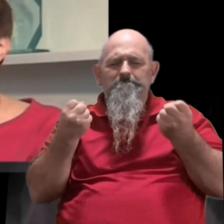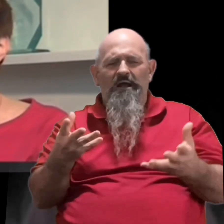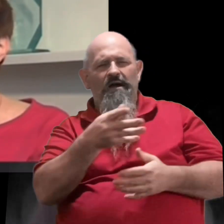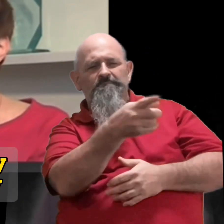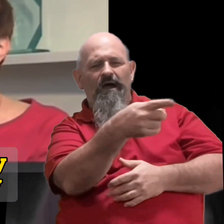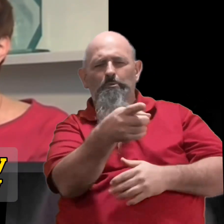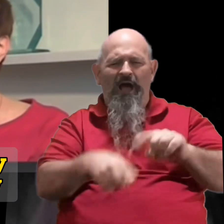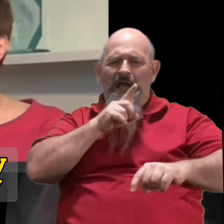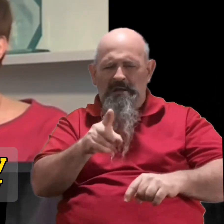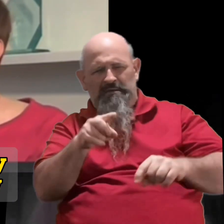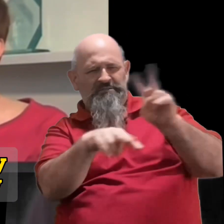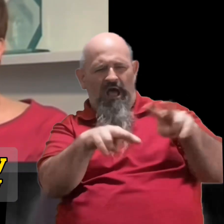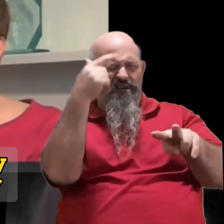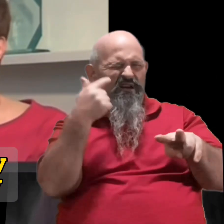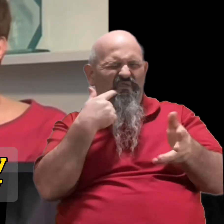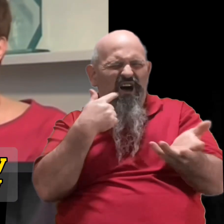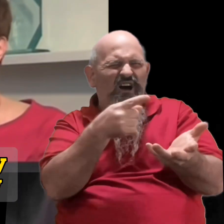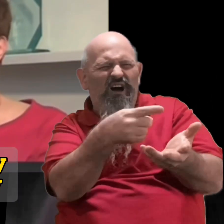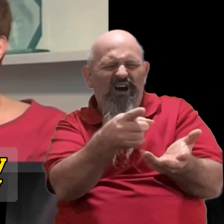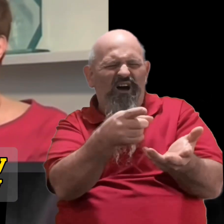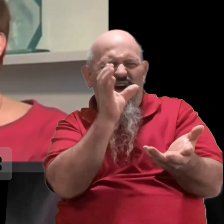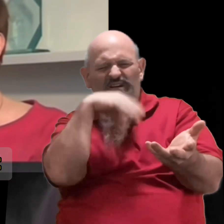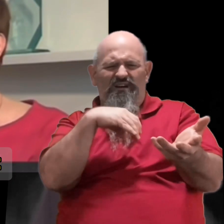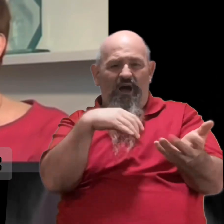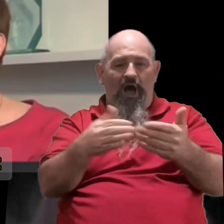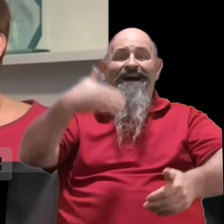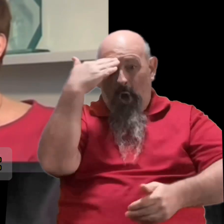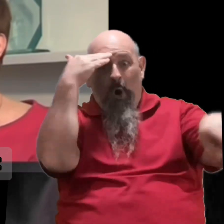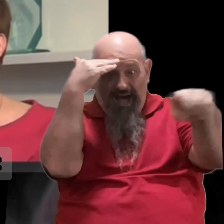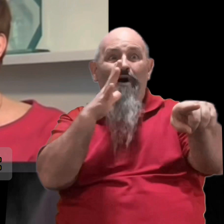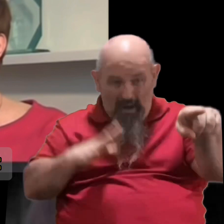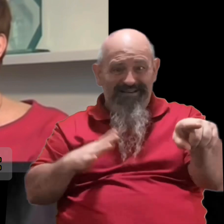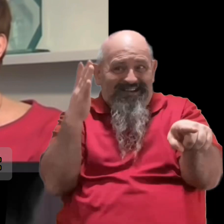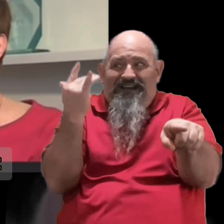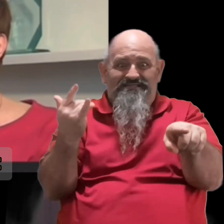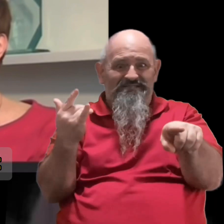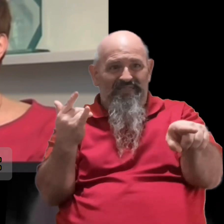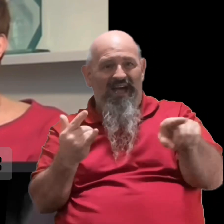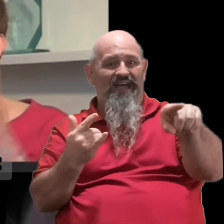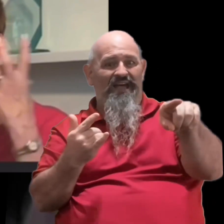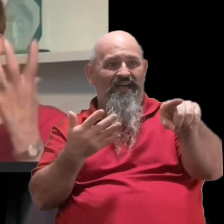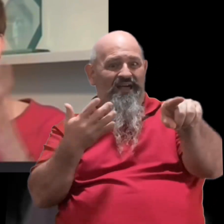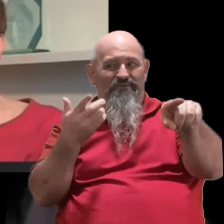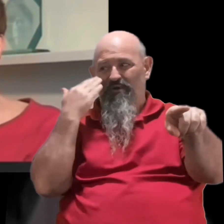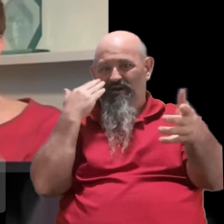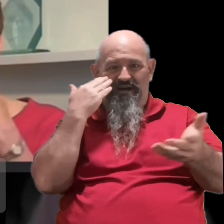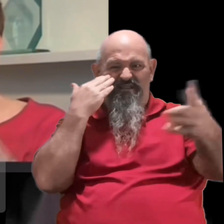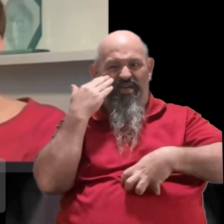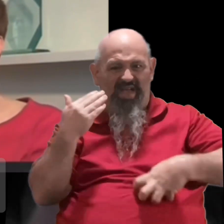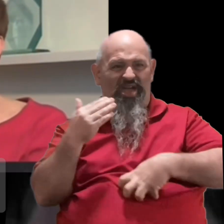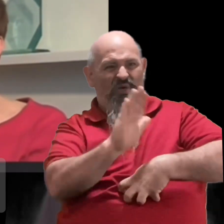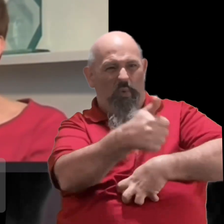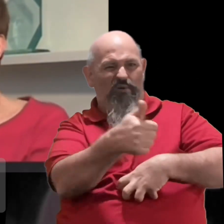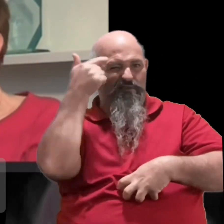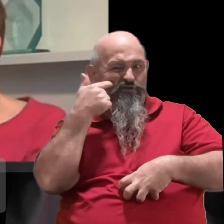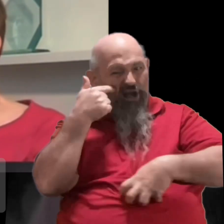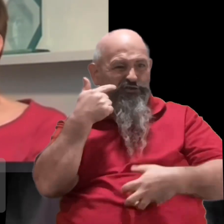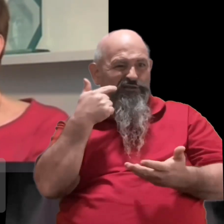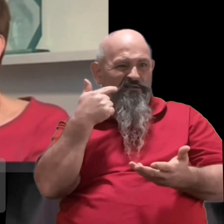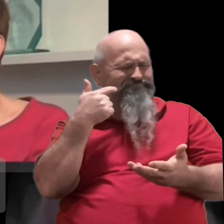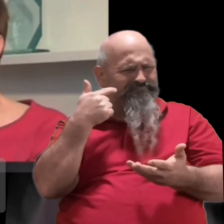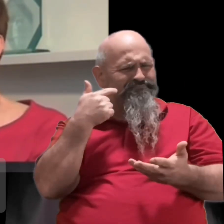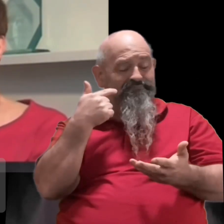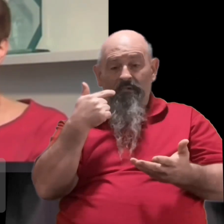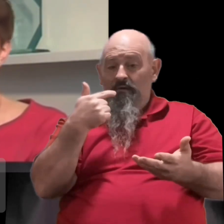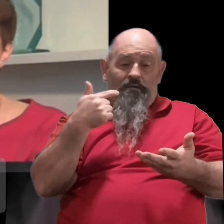Many of them, you could not actually tell what gender they were, although I knew that they were women, because they had disguised their